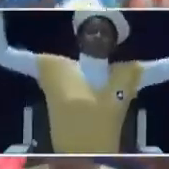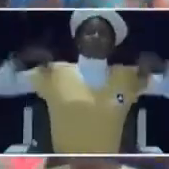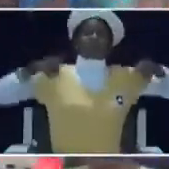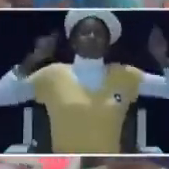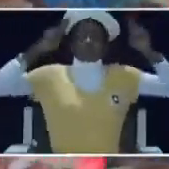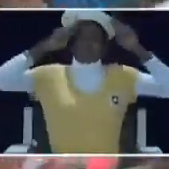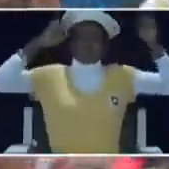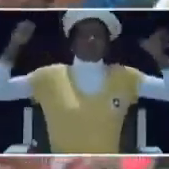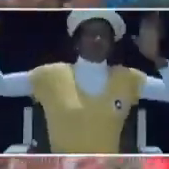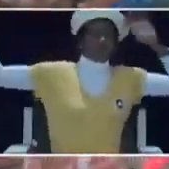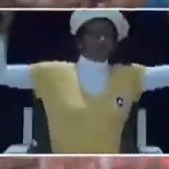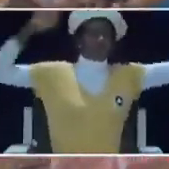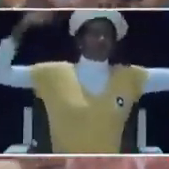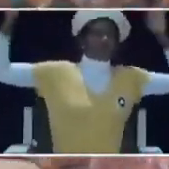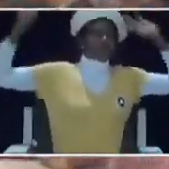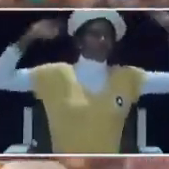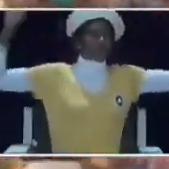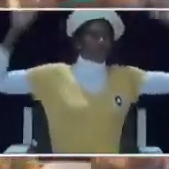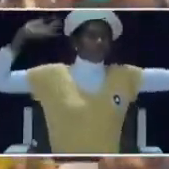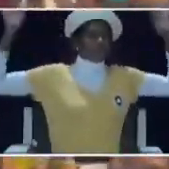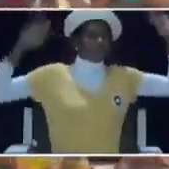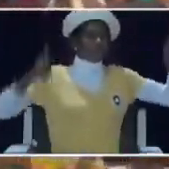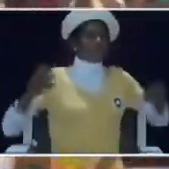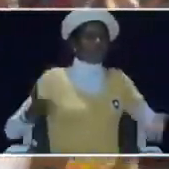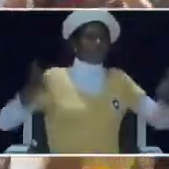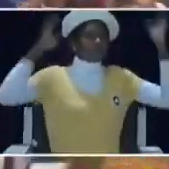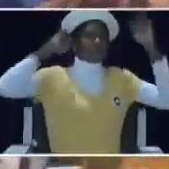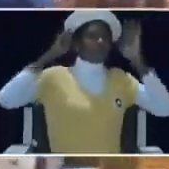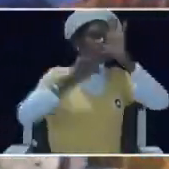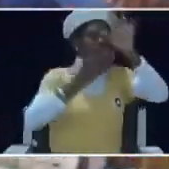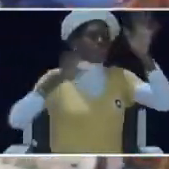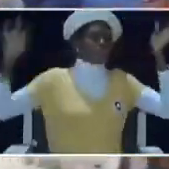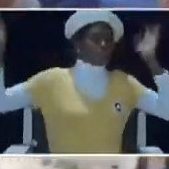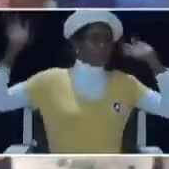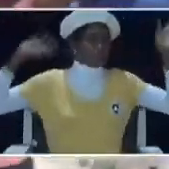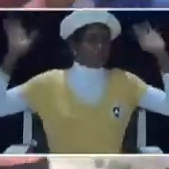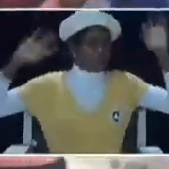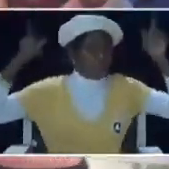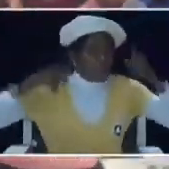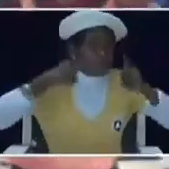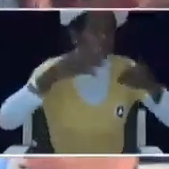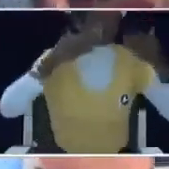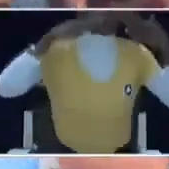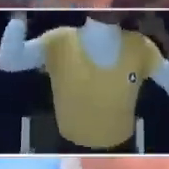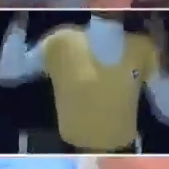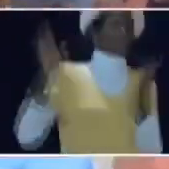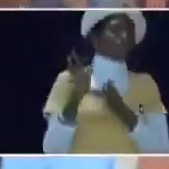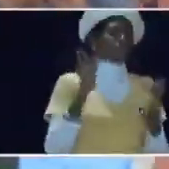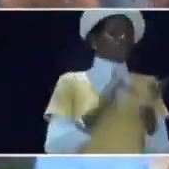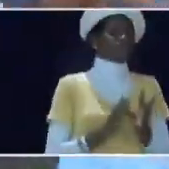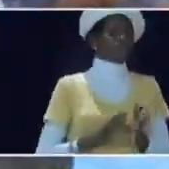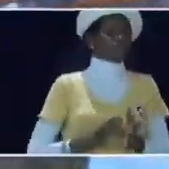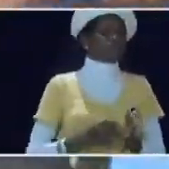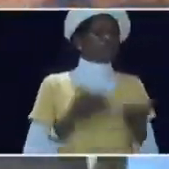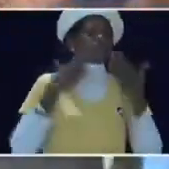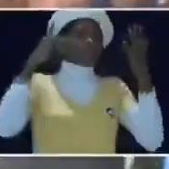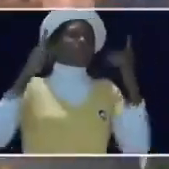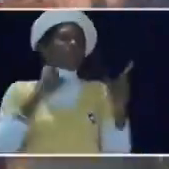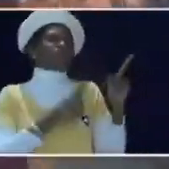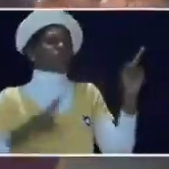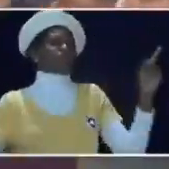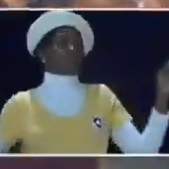Him. Let's declare His majesty. Let's say, thank you, Jesus. Thank you,